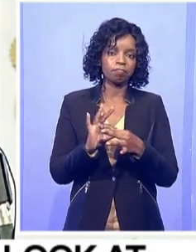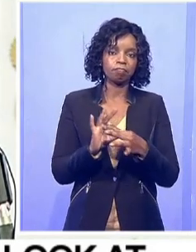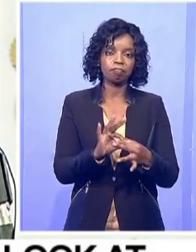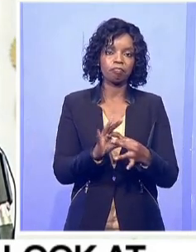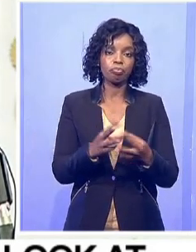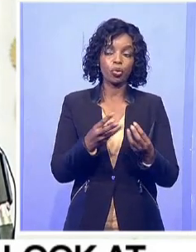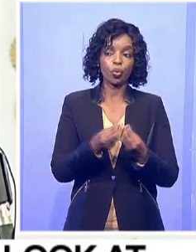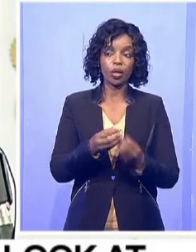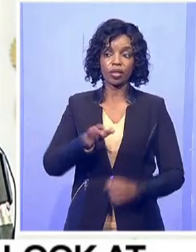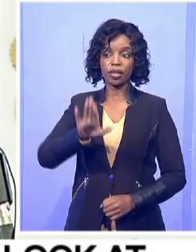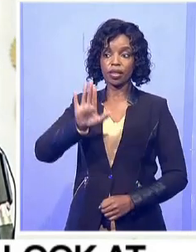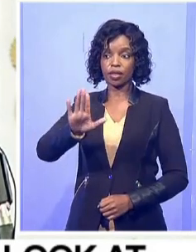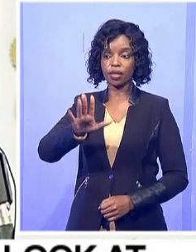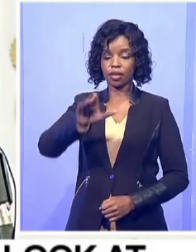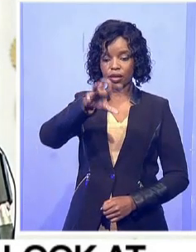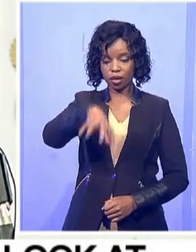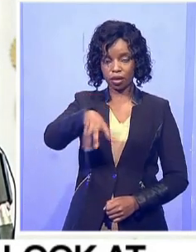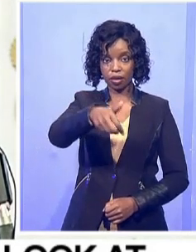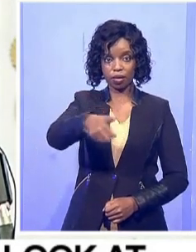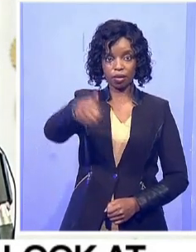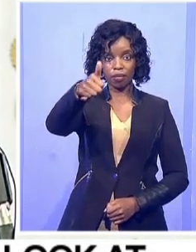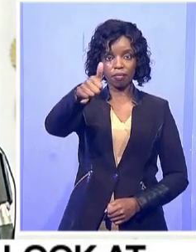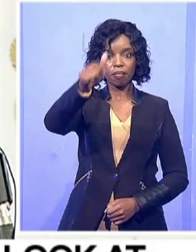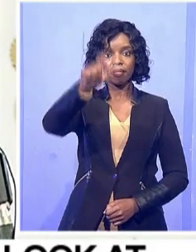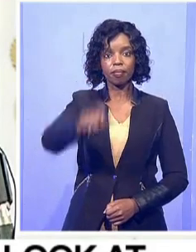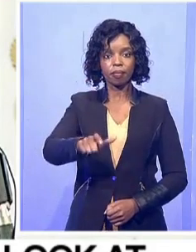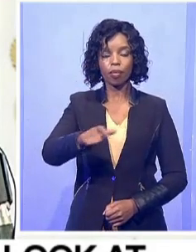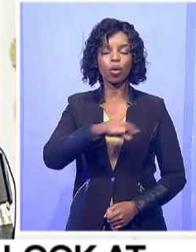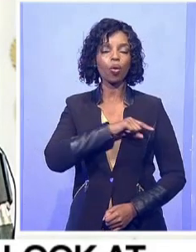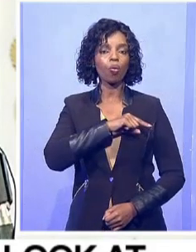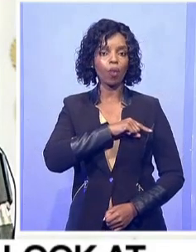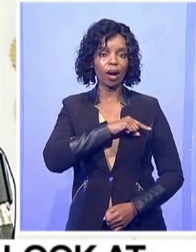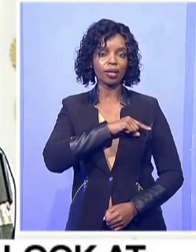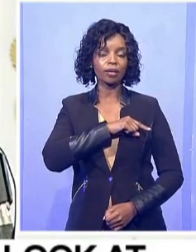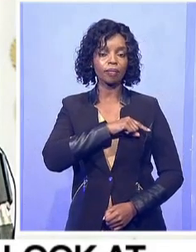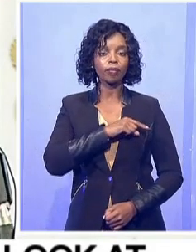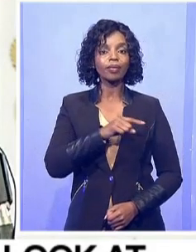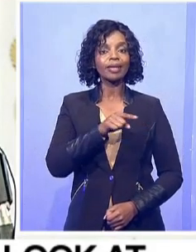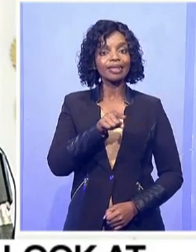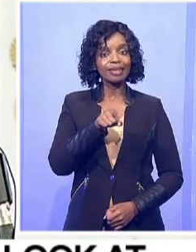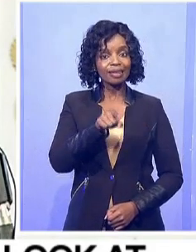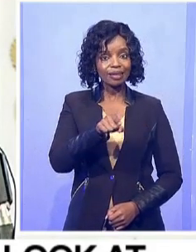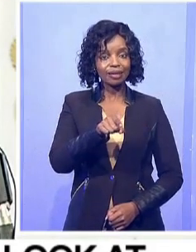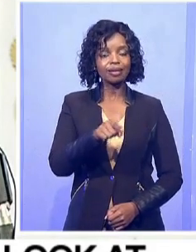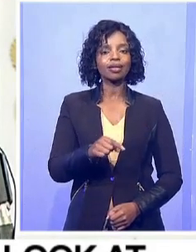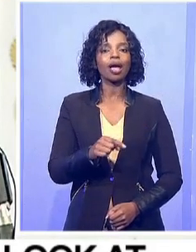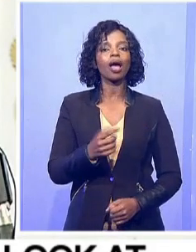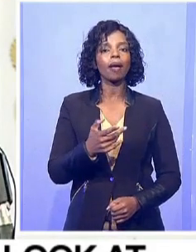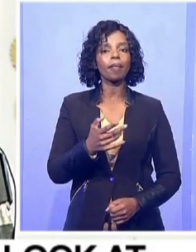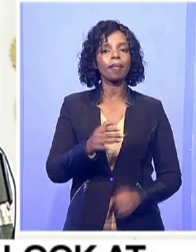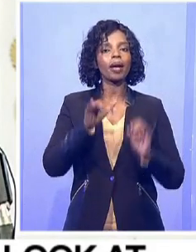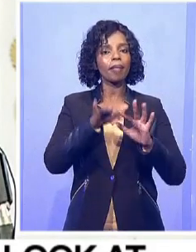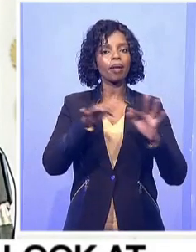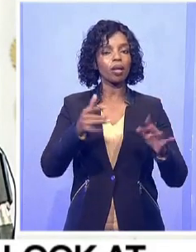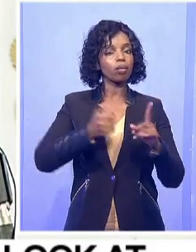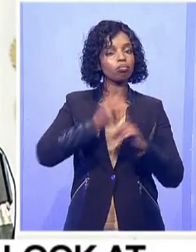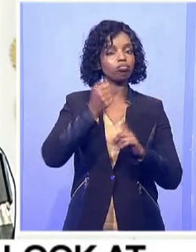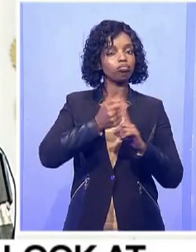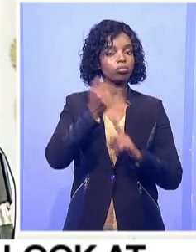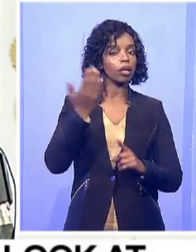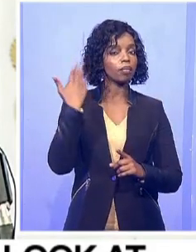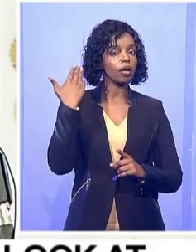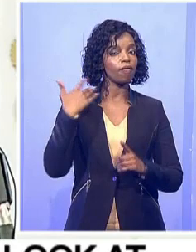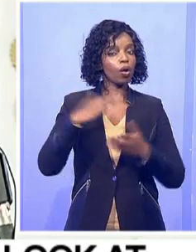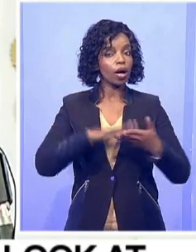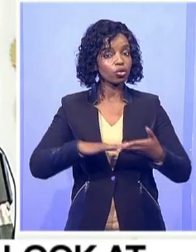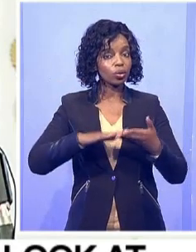The Department of Military Veterans will have a permanent relationship with the Office of the Premier. We are going to